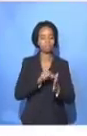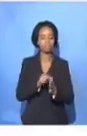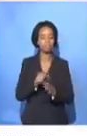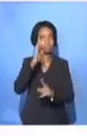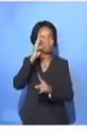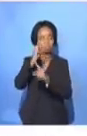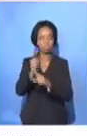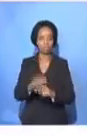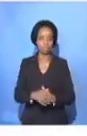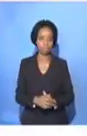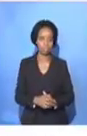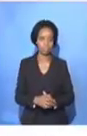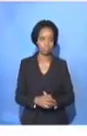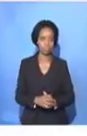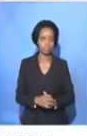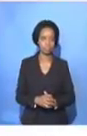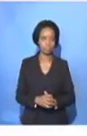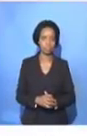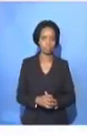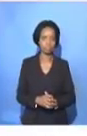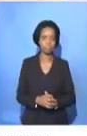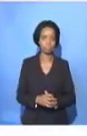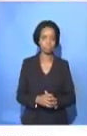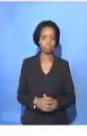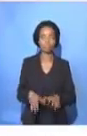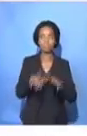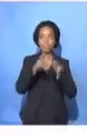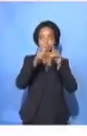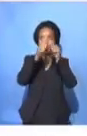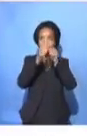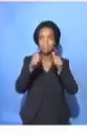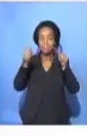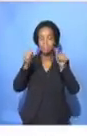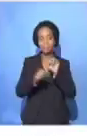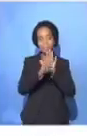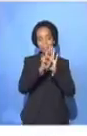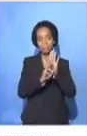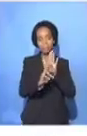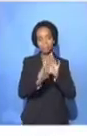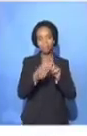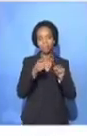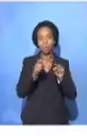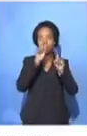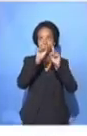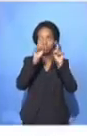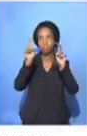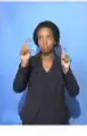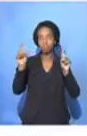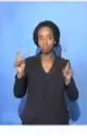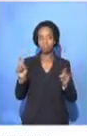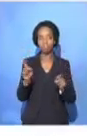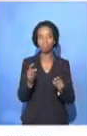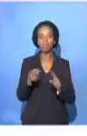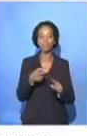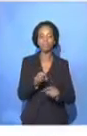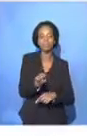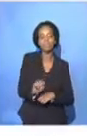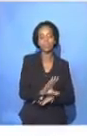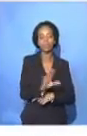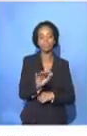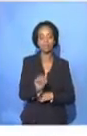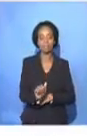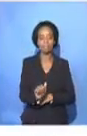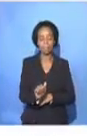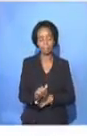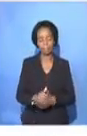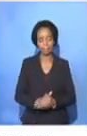Your Excellencies, heads and representatives of the diplomatic missions accredited to the Republic of South Africa,